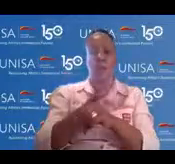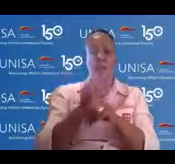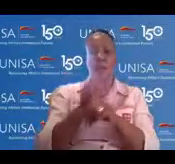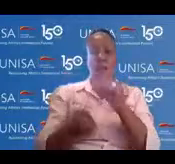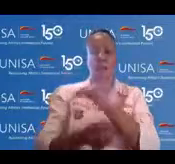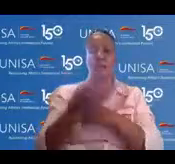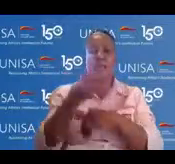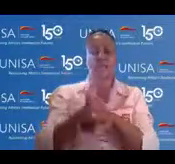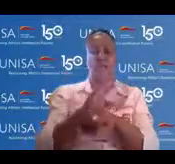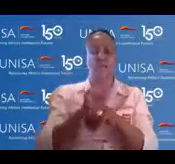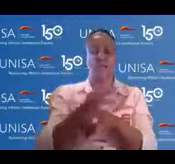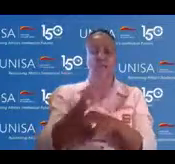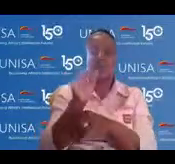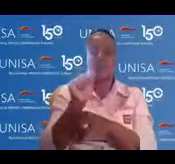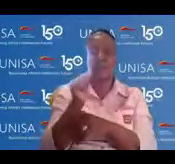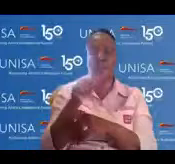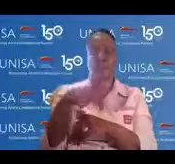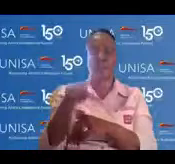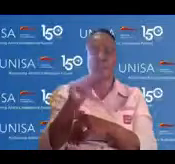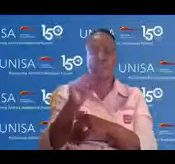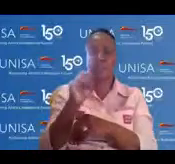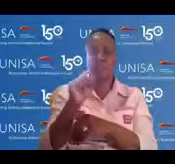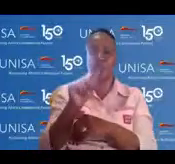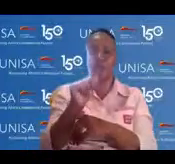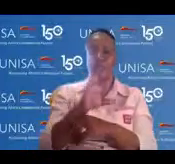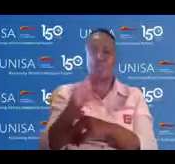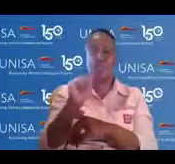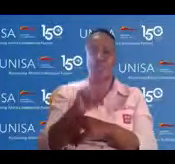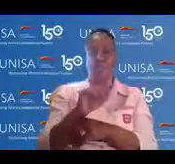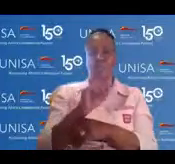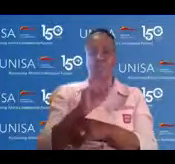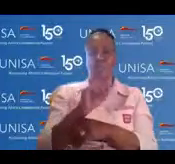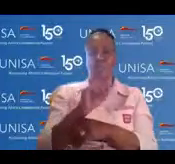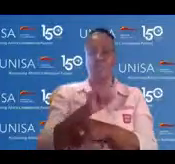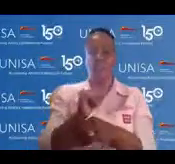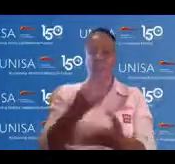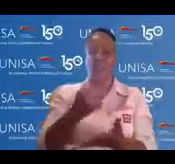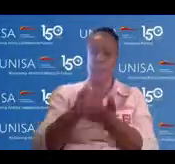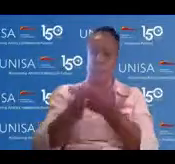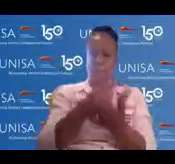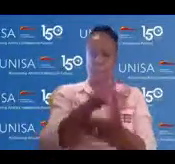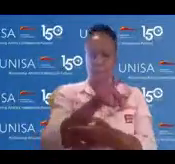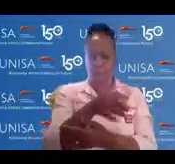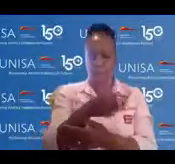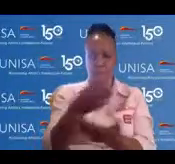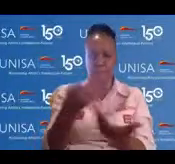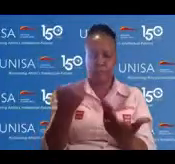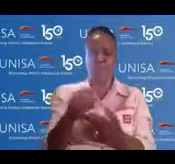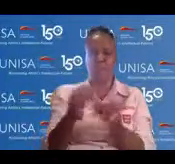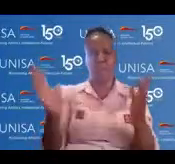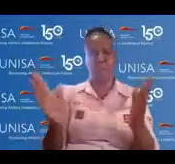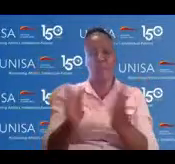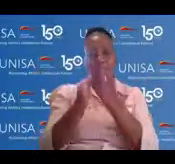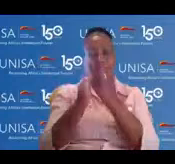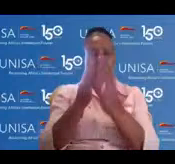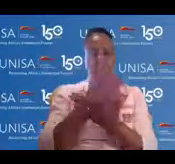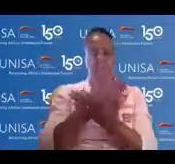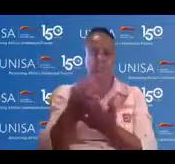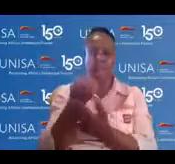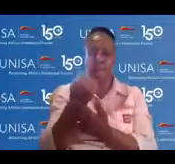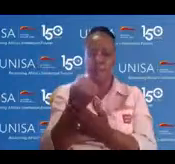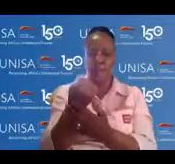counseling@unisa.ac.za email, and it's there to help you if you need any support when you're facing personal, financial, or academic